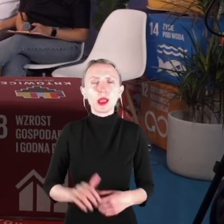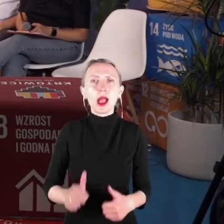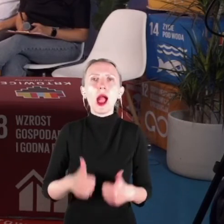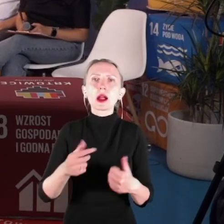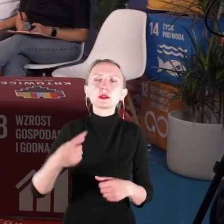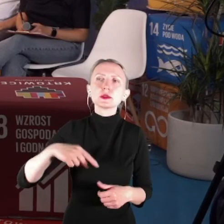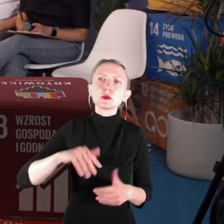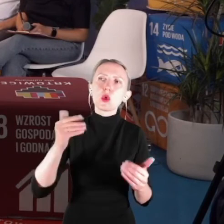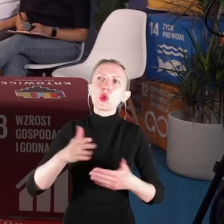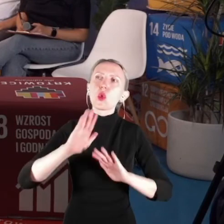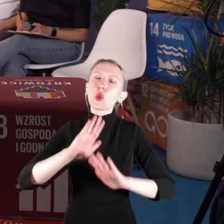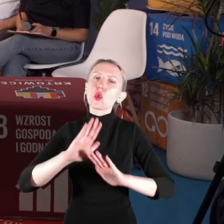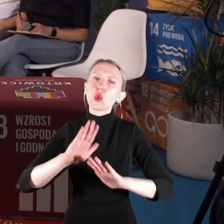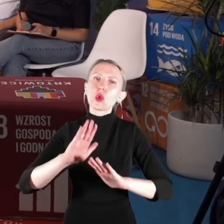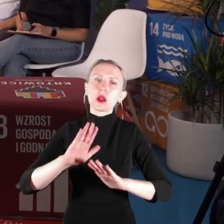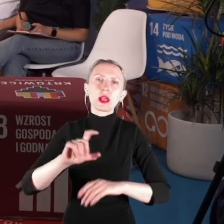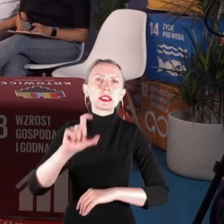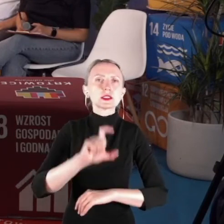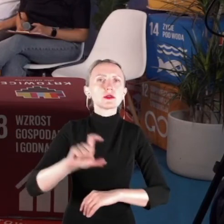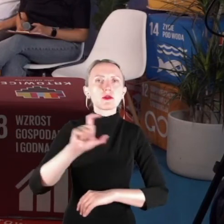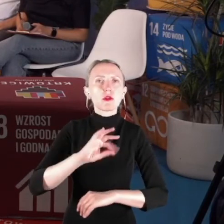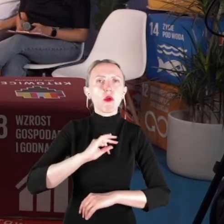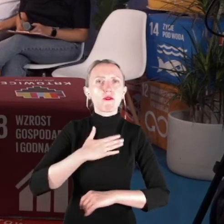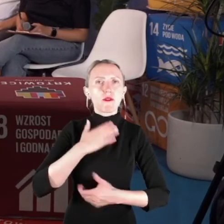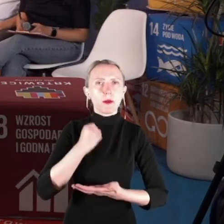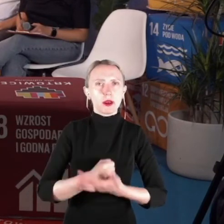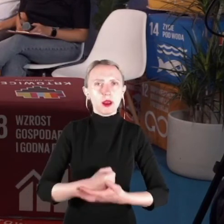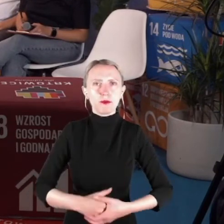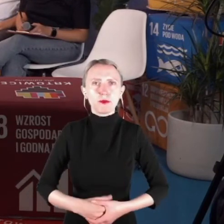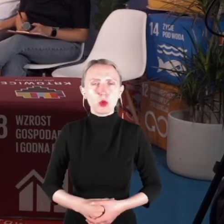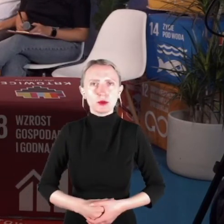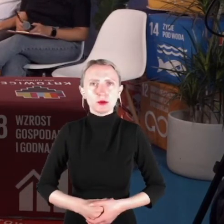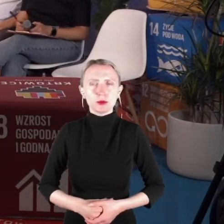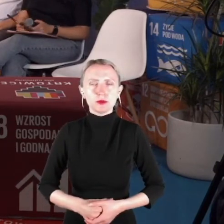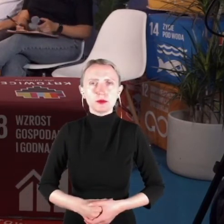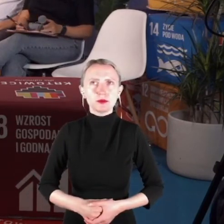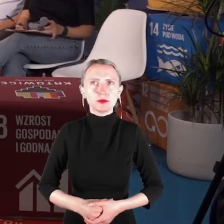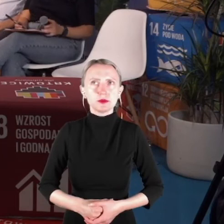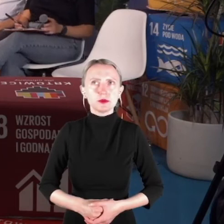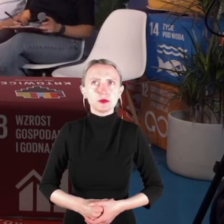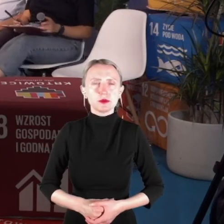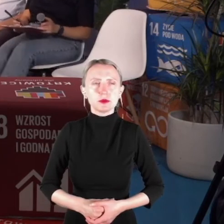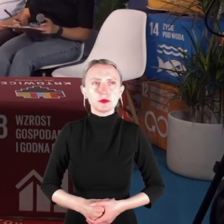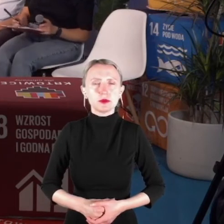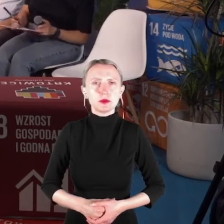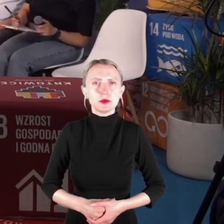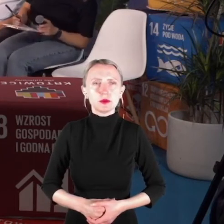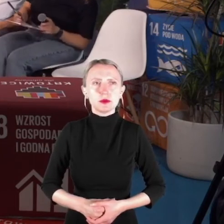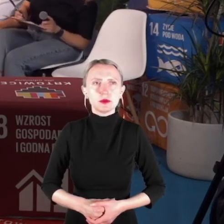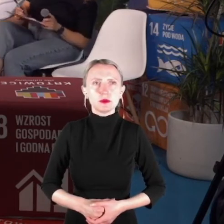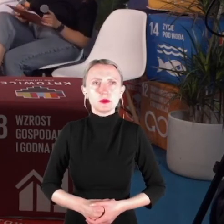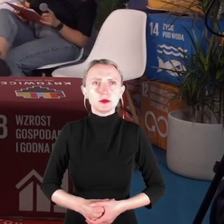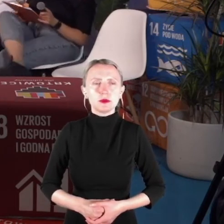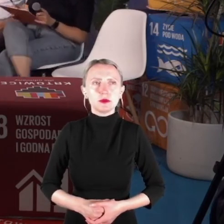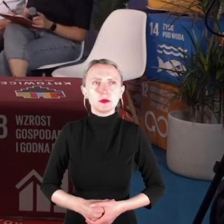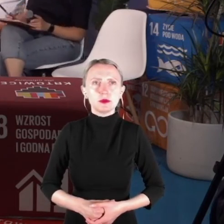And if you want more information about CXL and what we do, you can always go to the website. I'll start talking about a little bit about